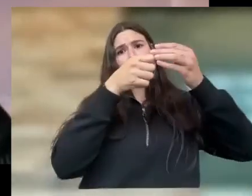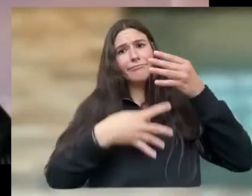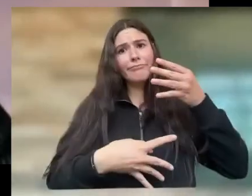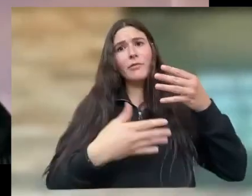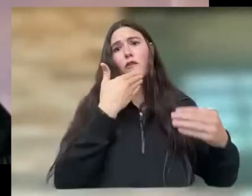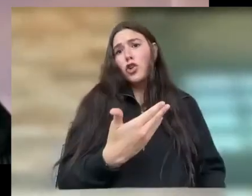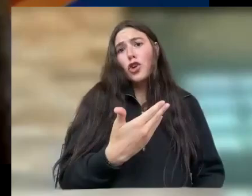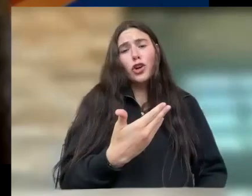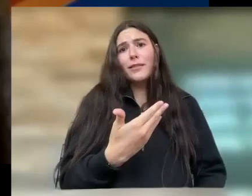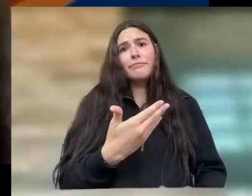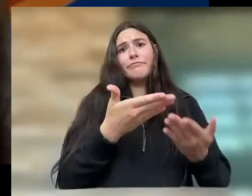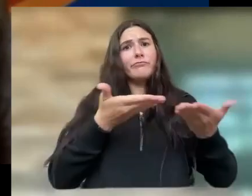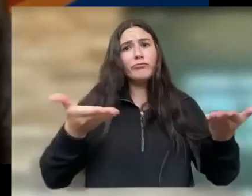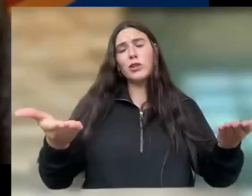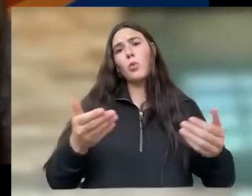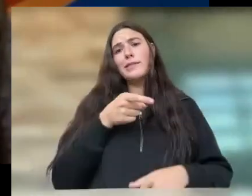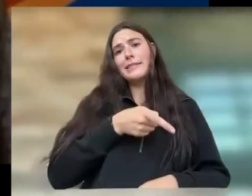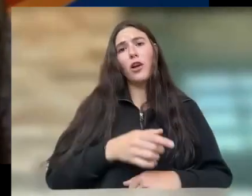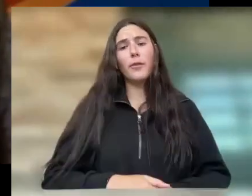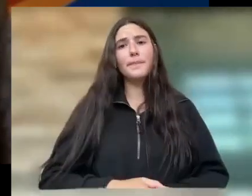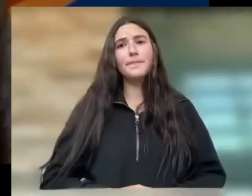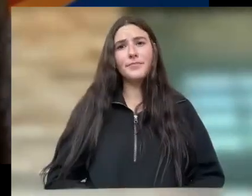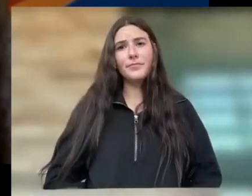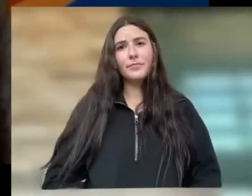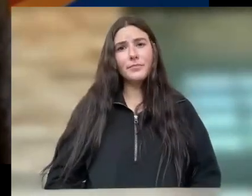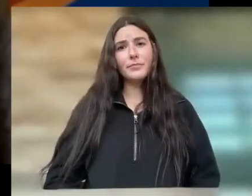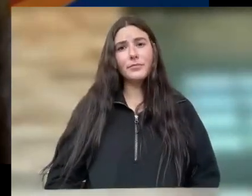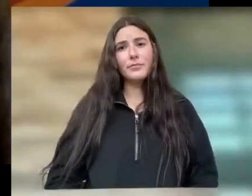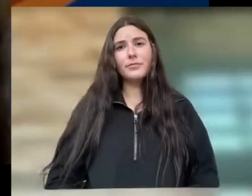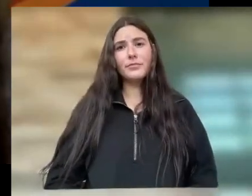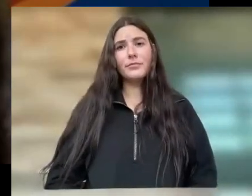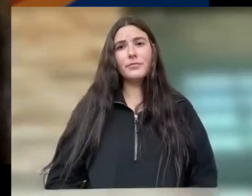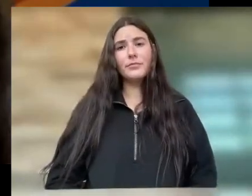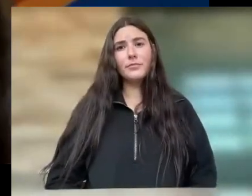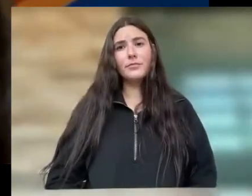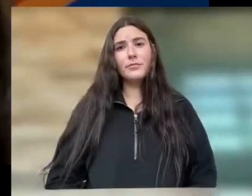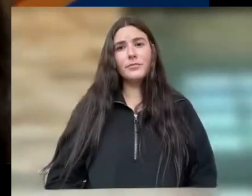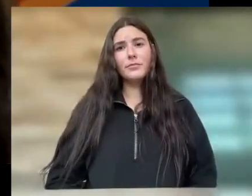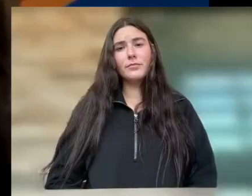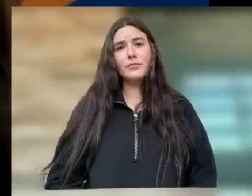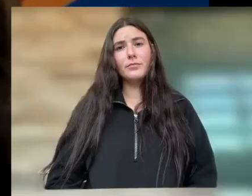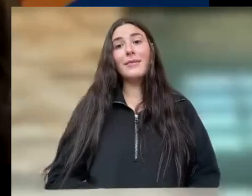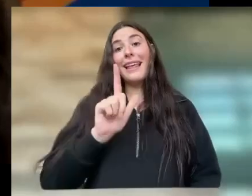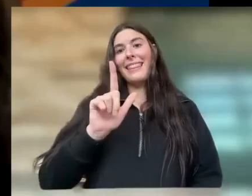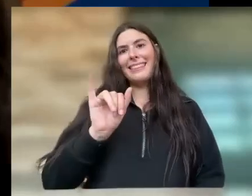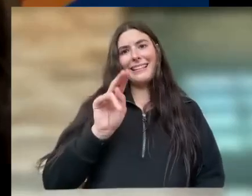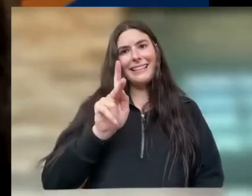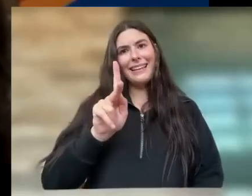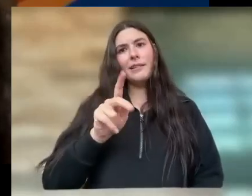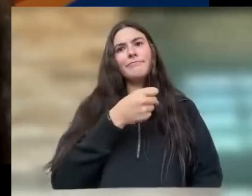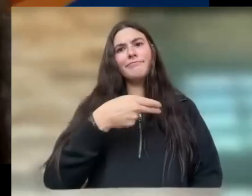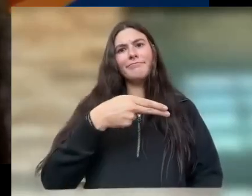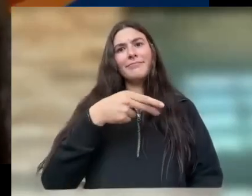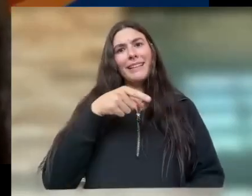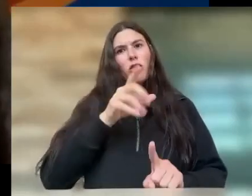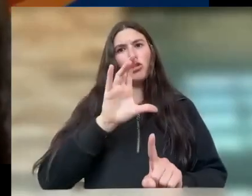there. Awesome. The question is in the chat. So, the link is in the The chat. link, So yes. make sure,